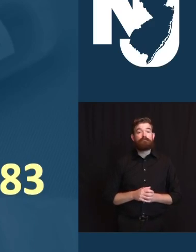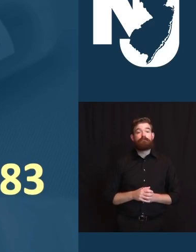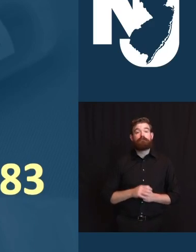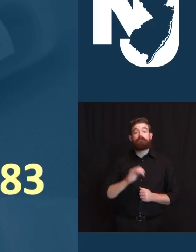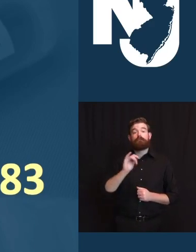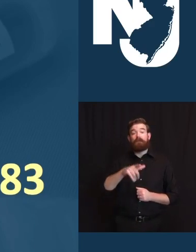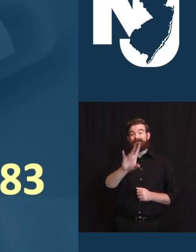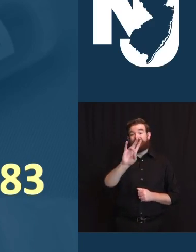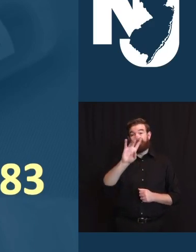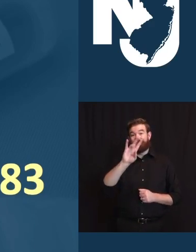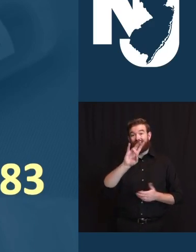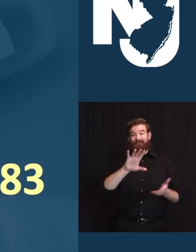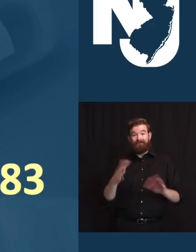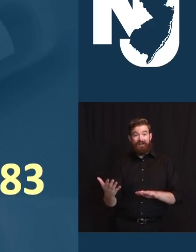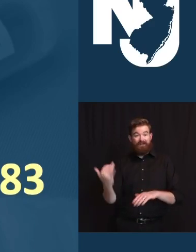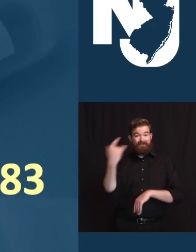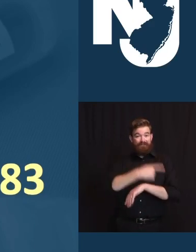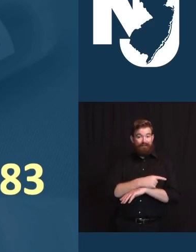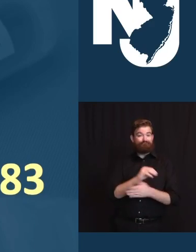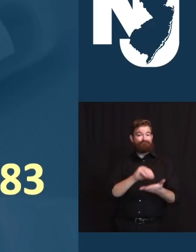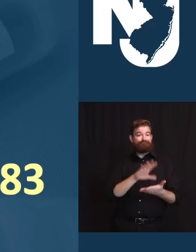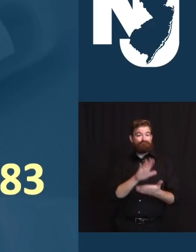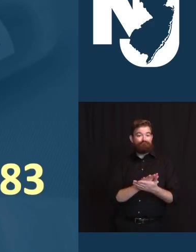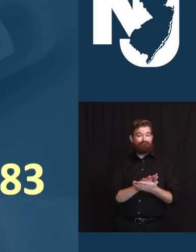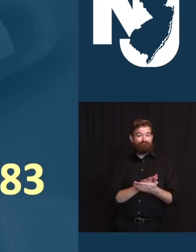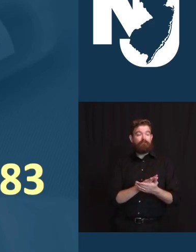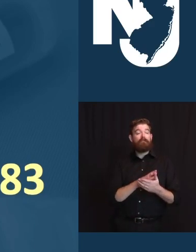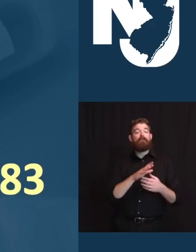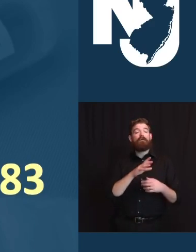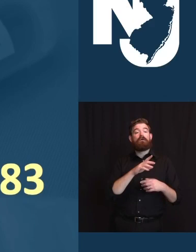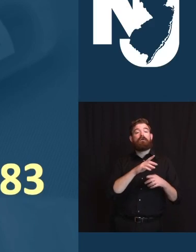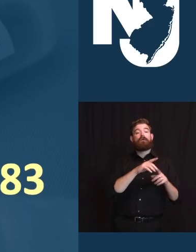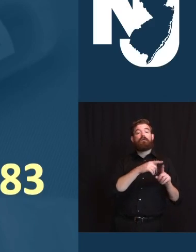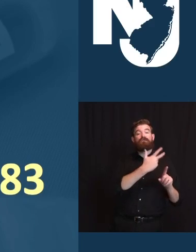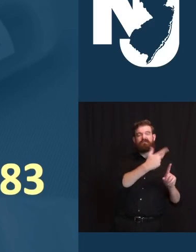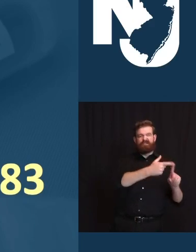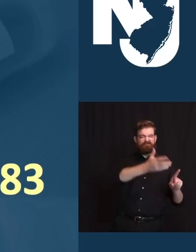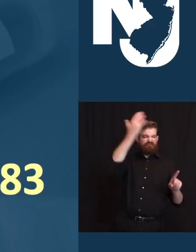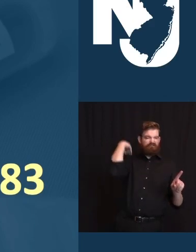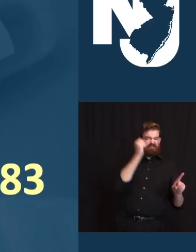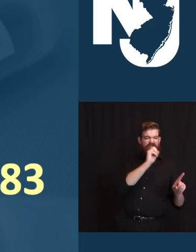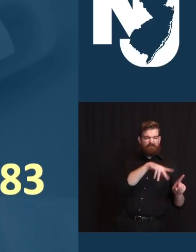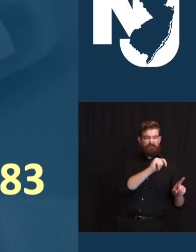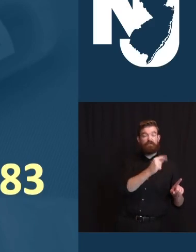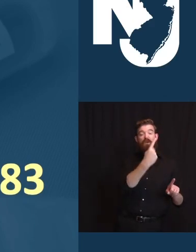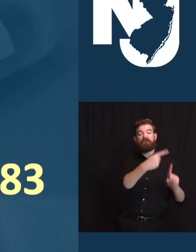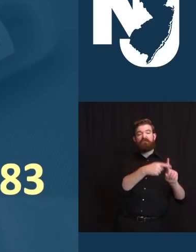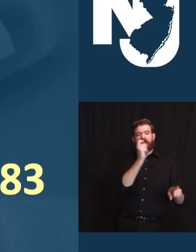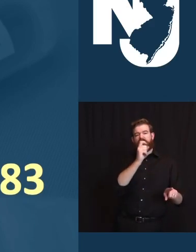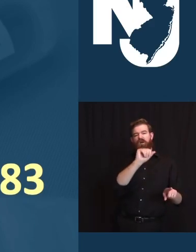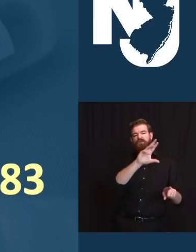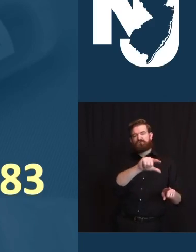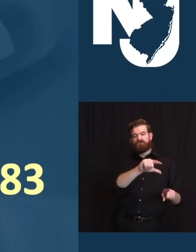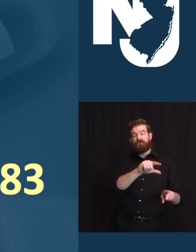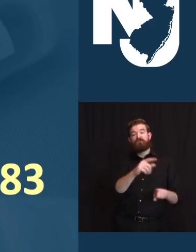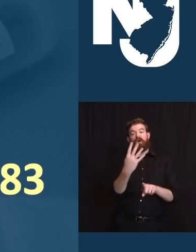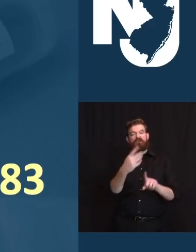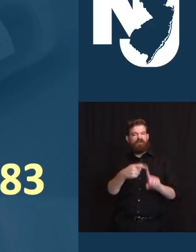August 29th, and the remaining 4 occurred in the month of June. Now, on the other side, in our hospitals, and